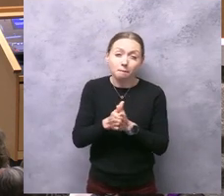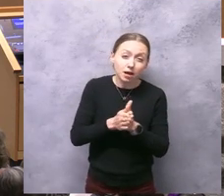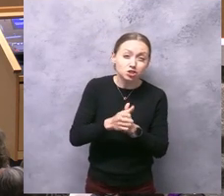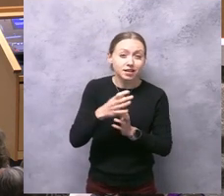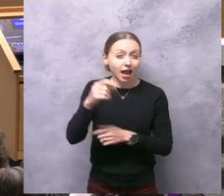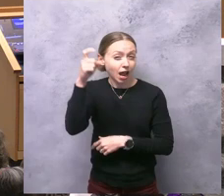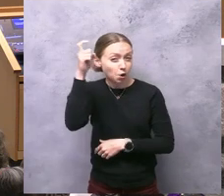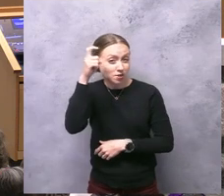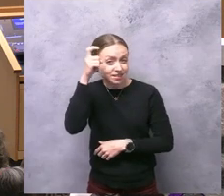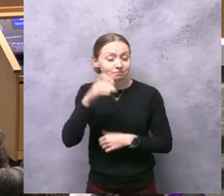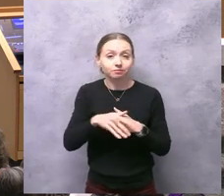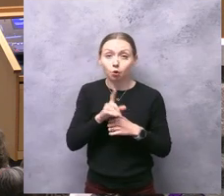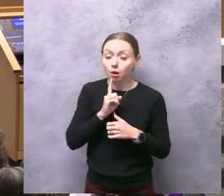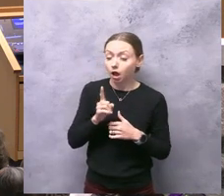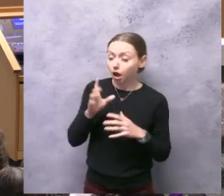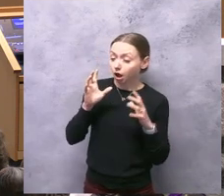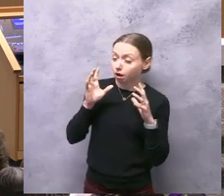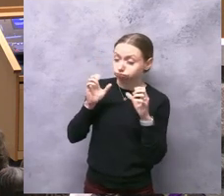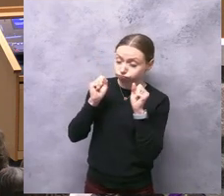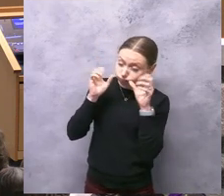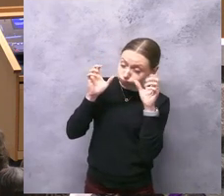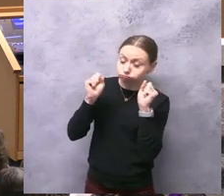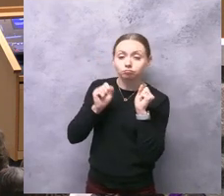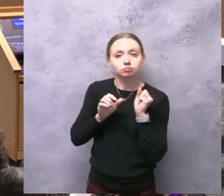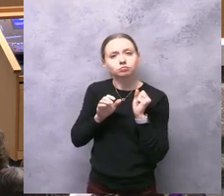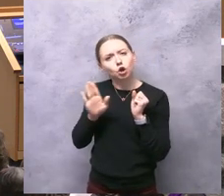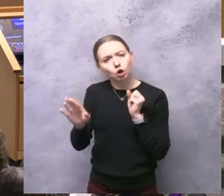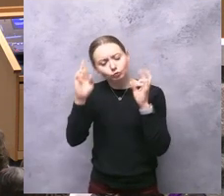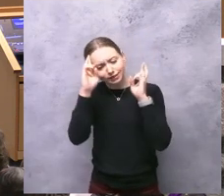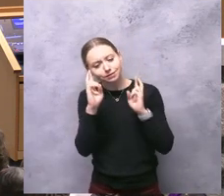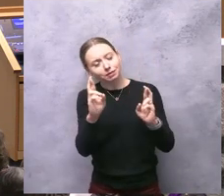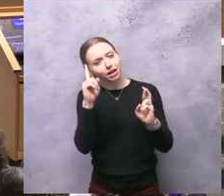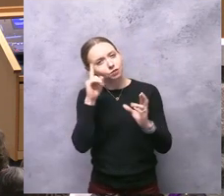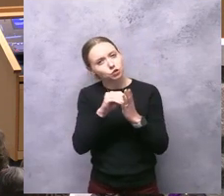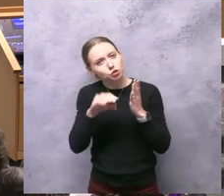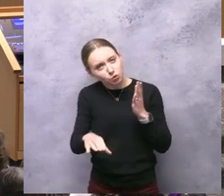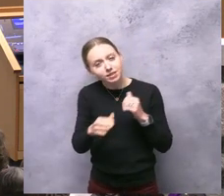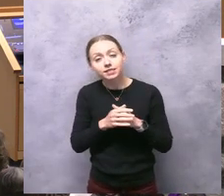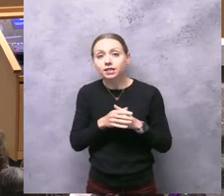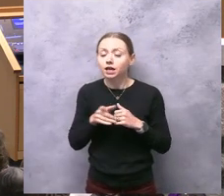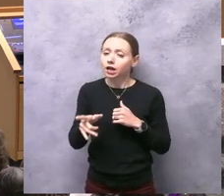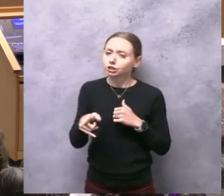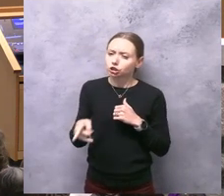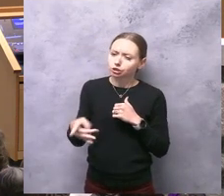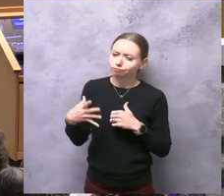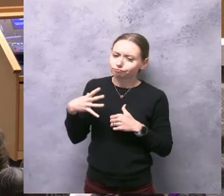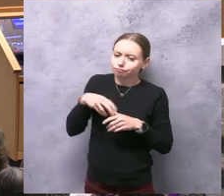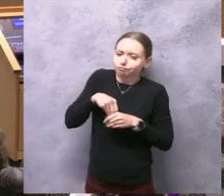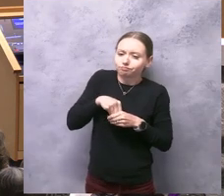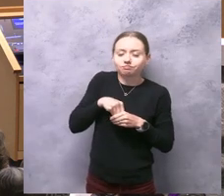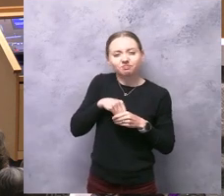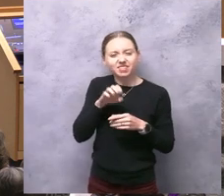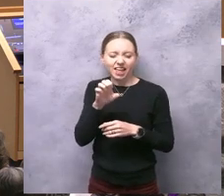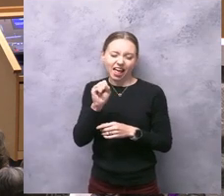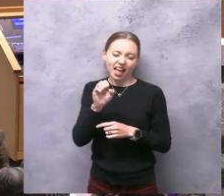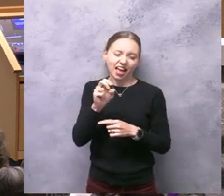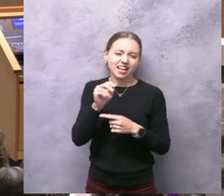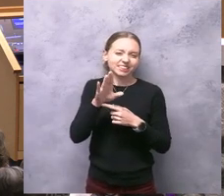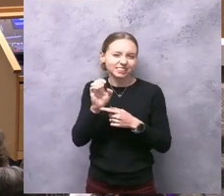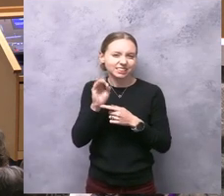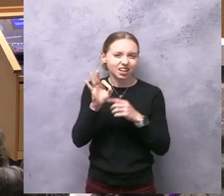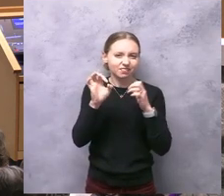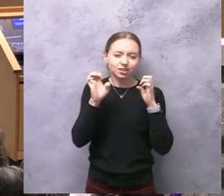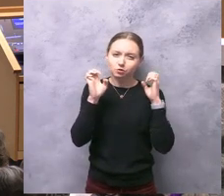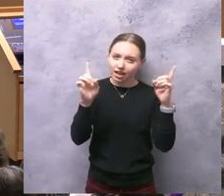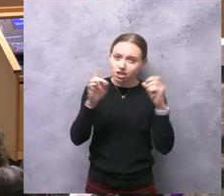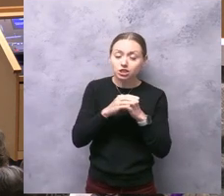instill respect for students, making them not only listen, but also learn. She embodies the essence of excellence in education, a true asset to our campus